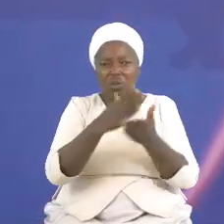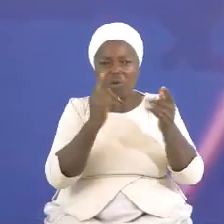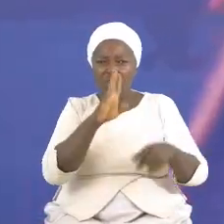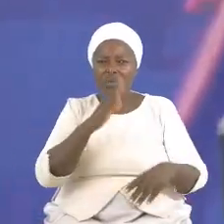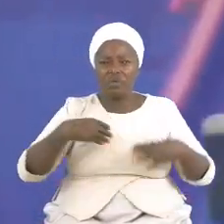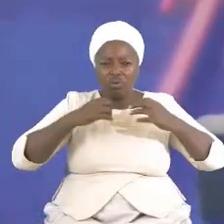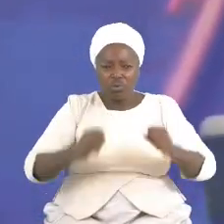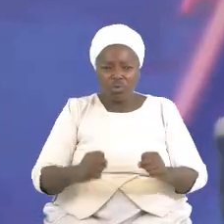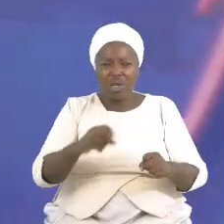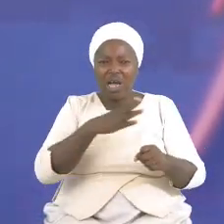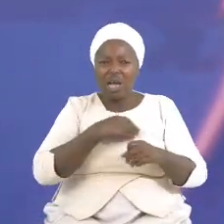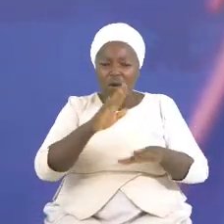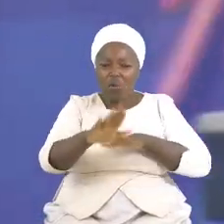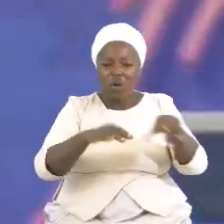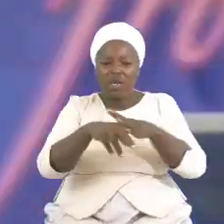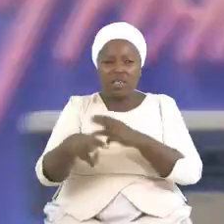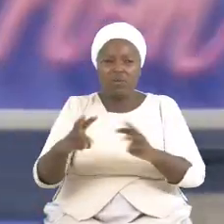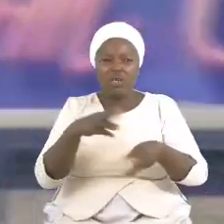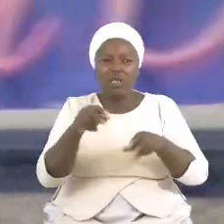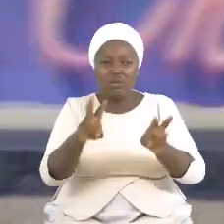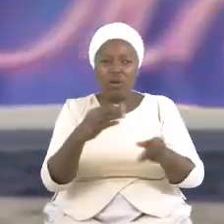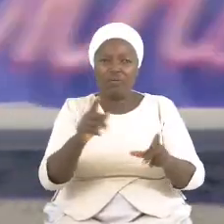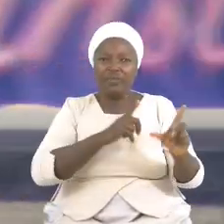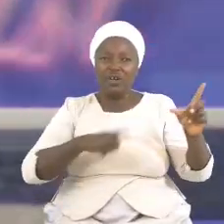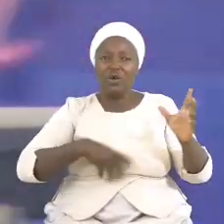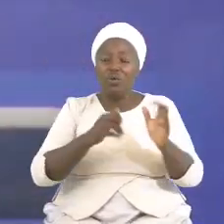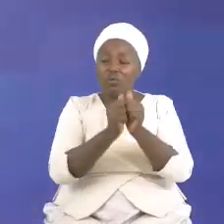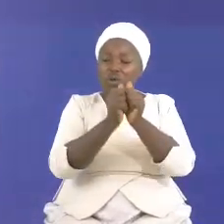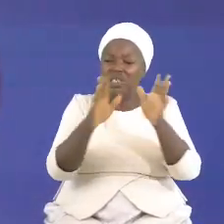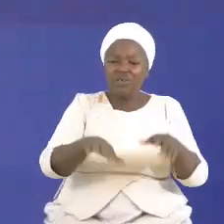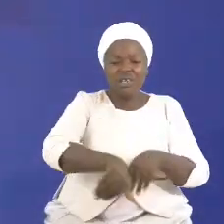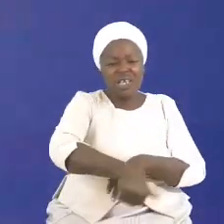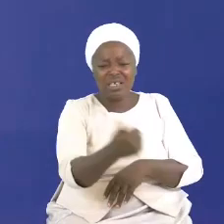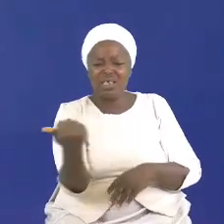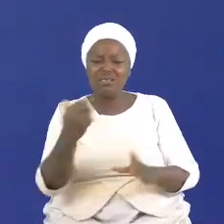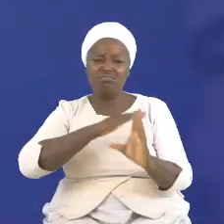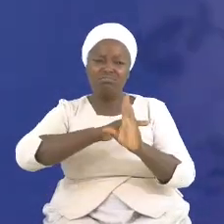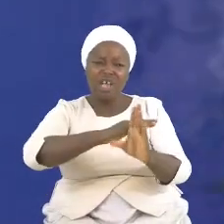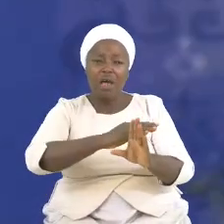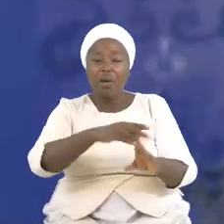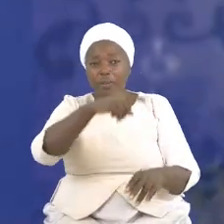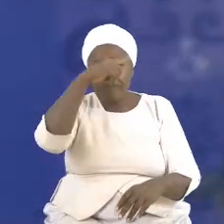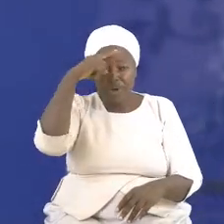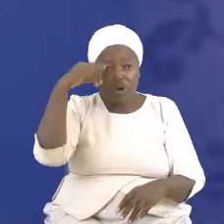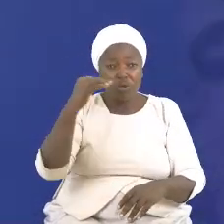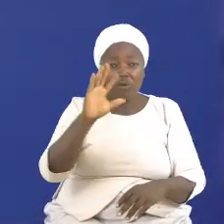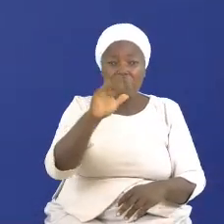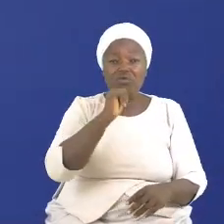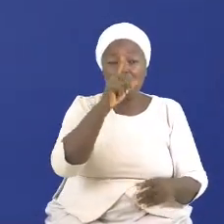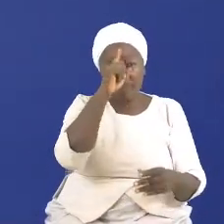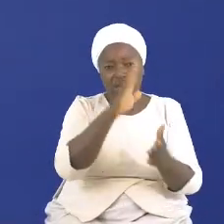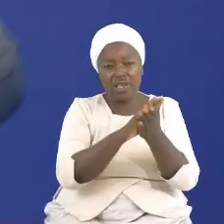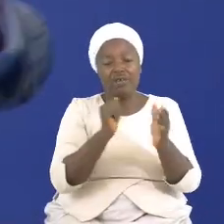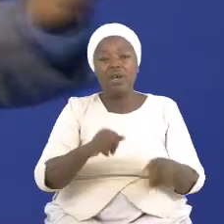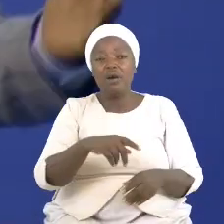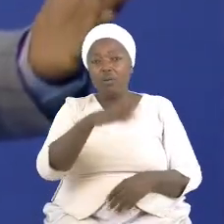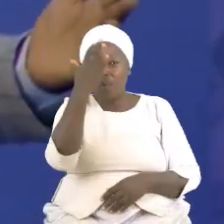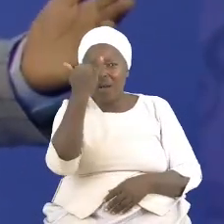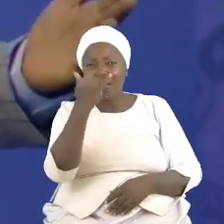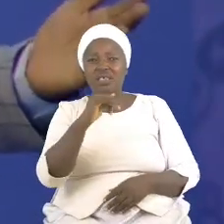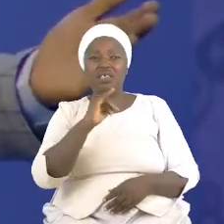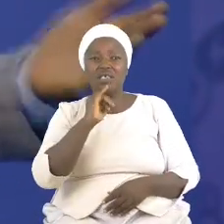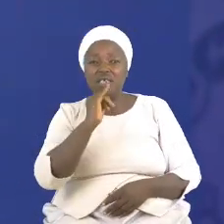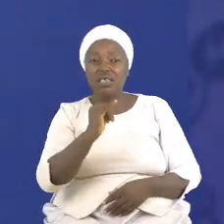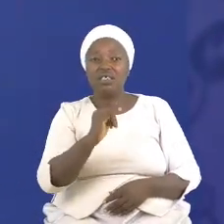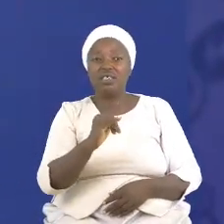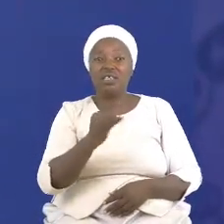in the way of the Lord without any restriction? Because of your unbelief. Why is evil